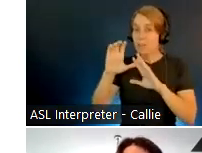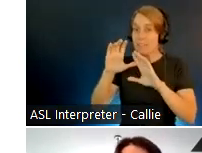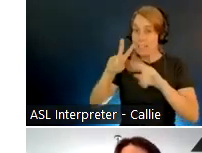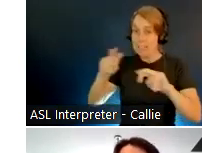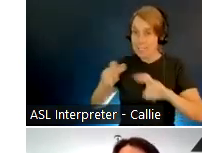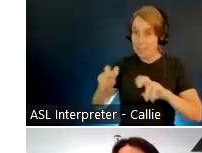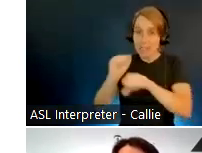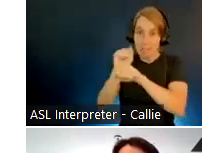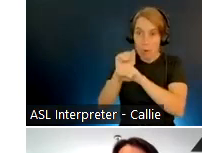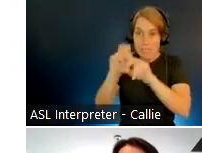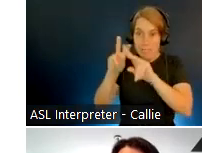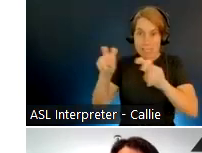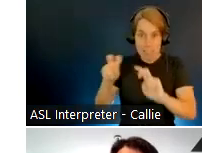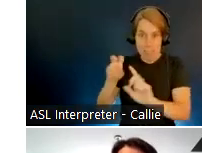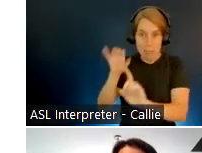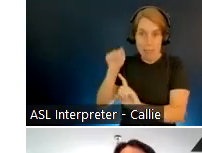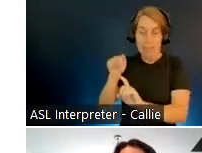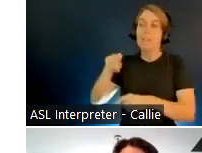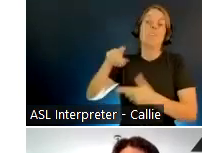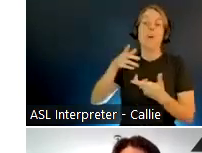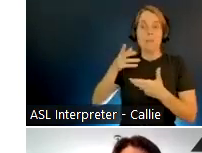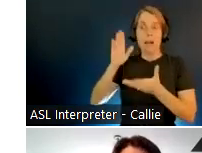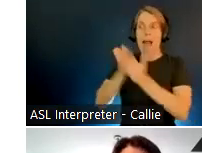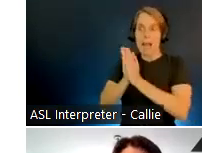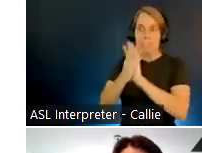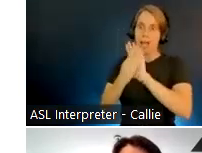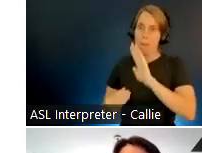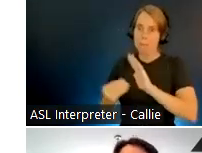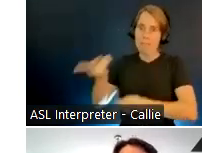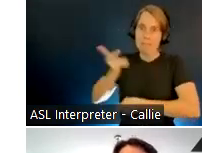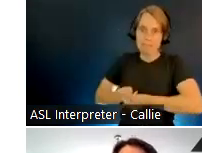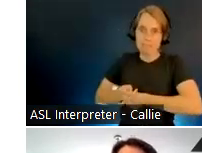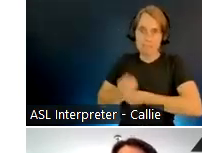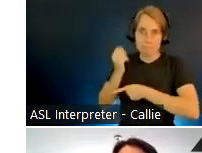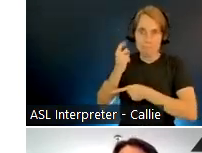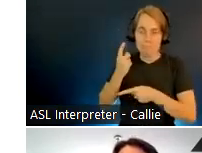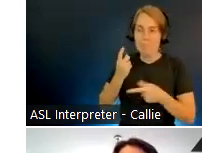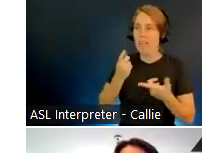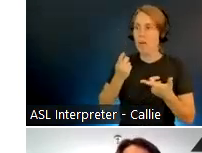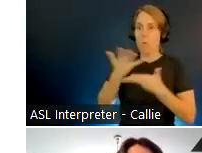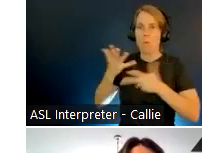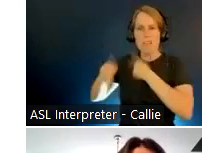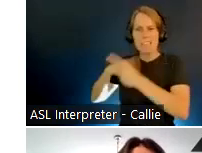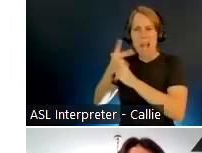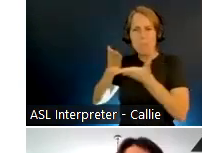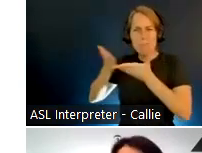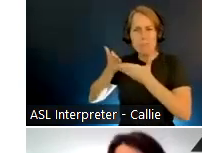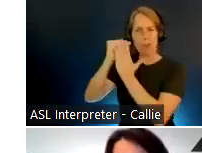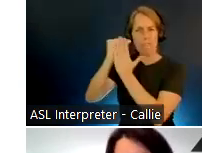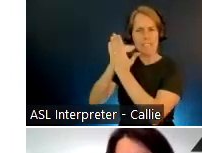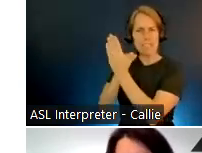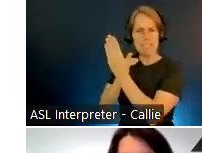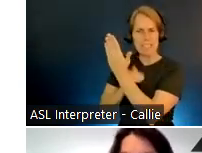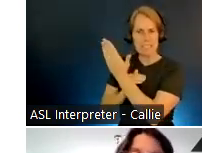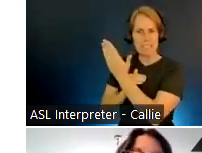the individualized employment plan says, what types of services are on there, what types of services VR is saying that they're going to